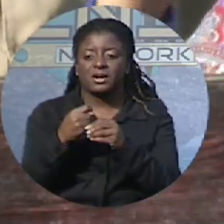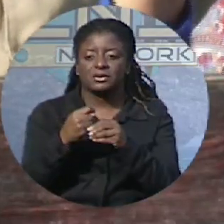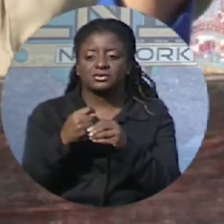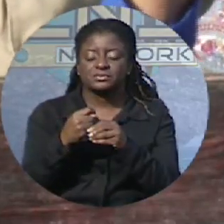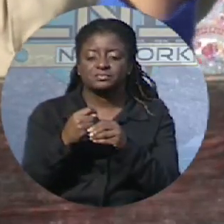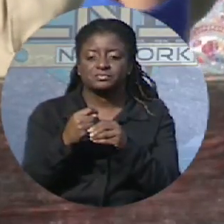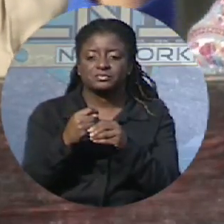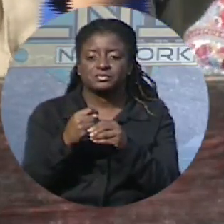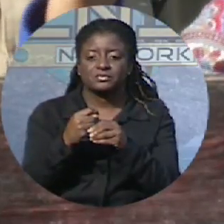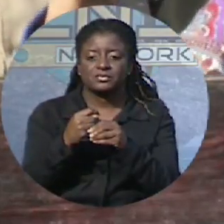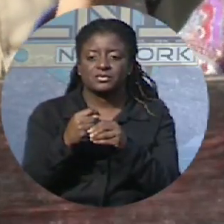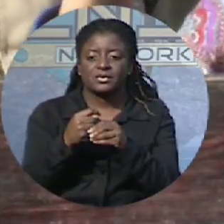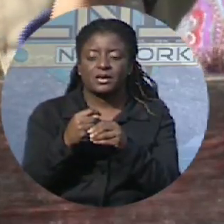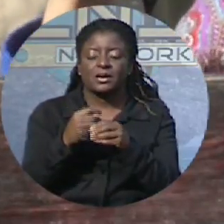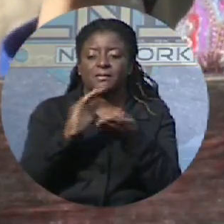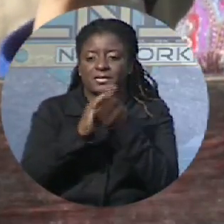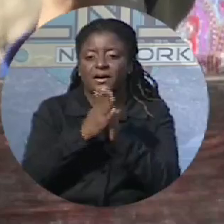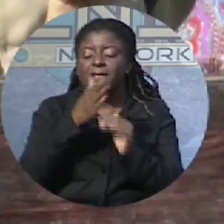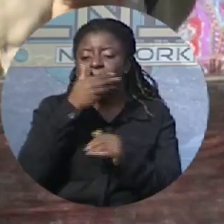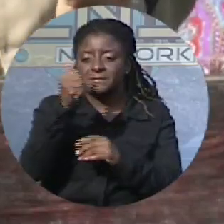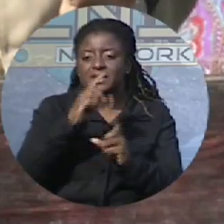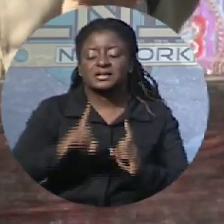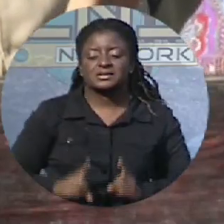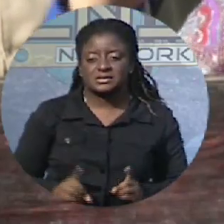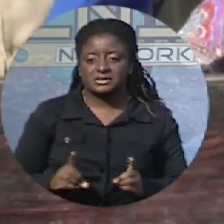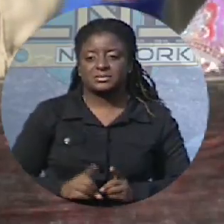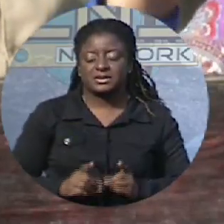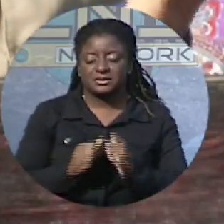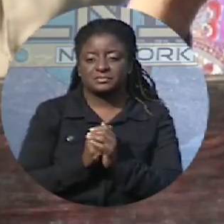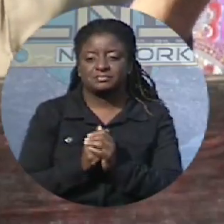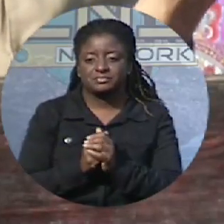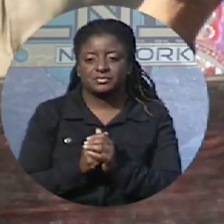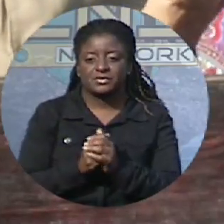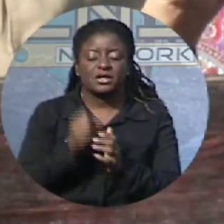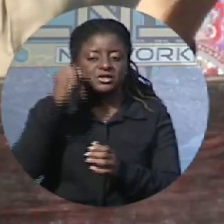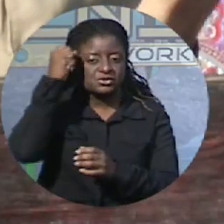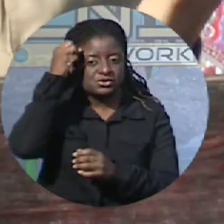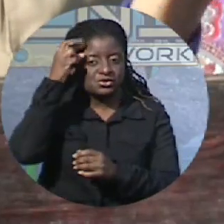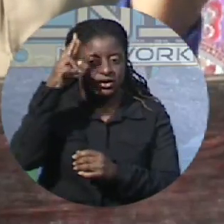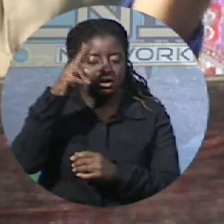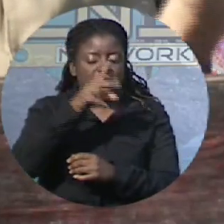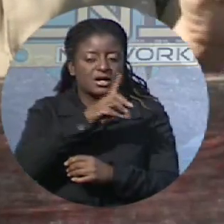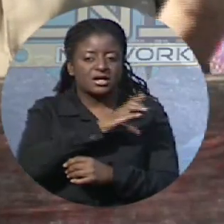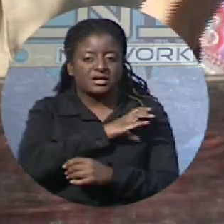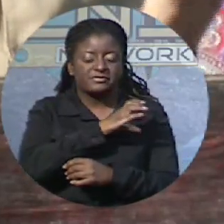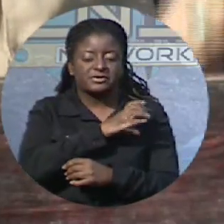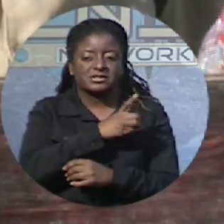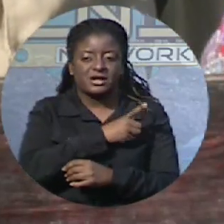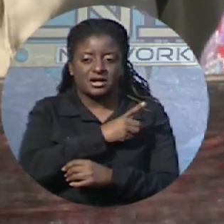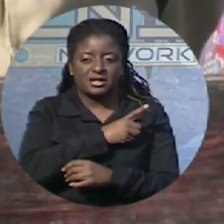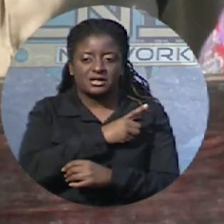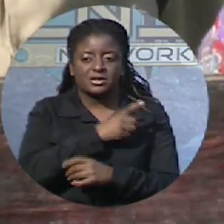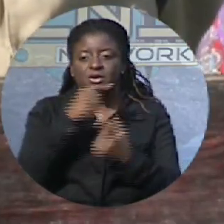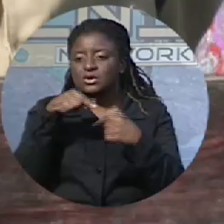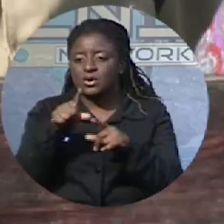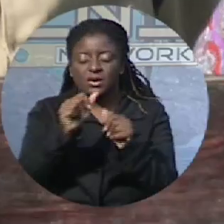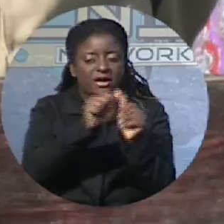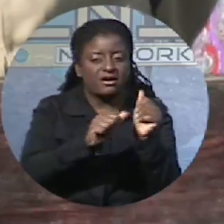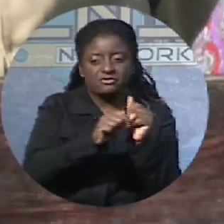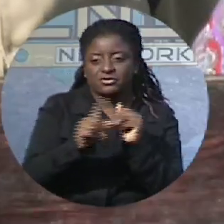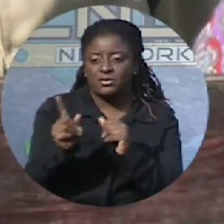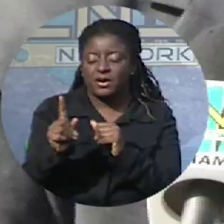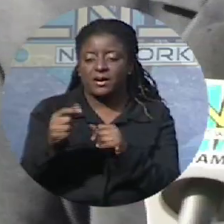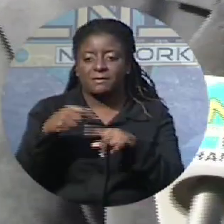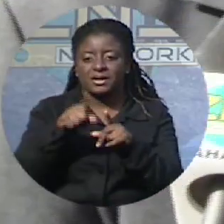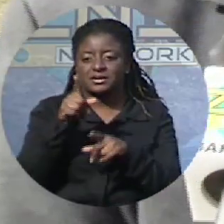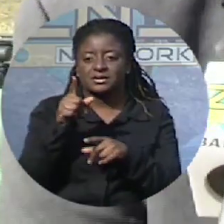time. You're going to take it into life. Sir Clifford did. He would go everywhere. And it was sometimes embarrassing because we'd be the only two